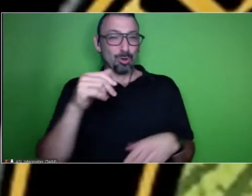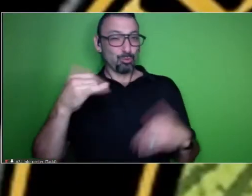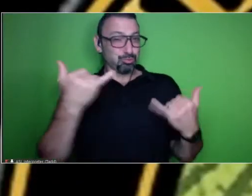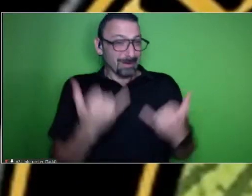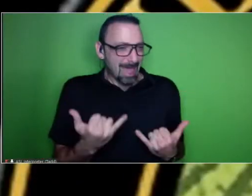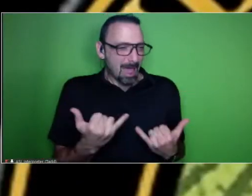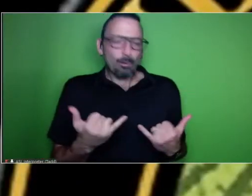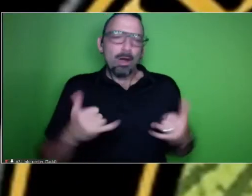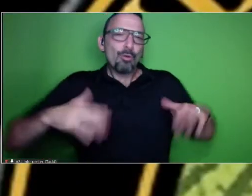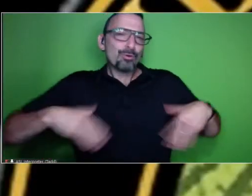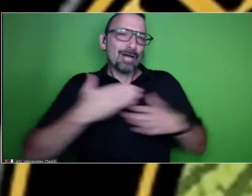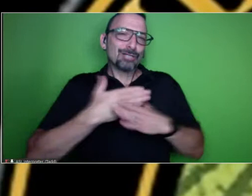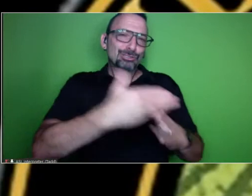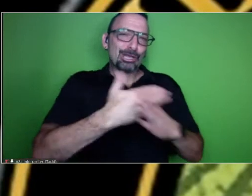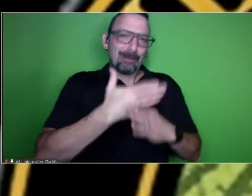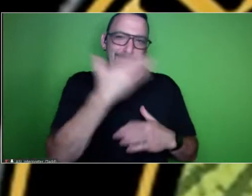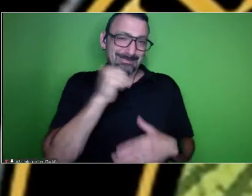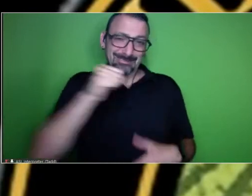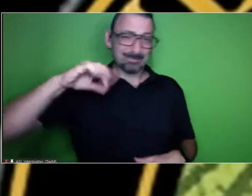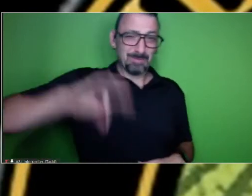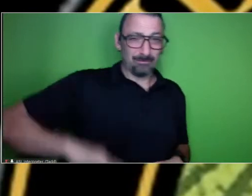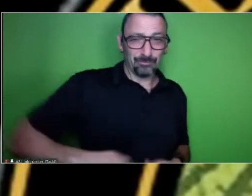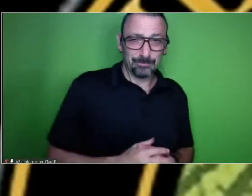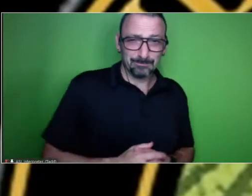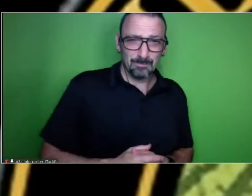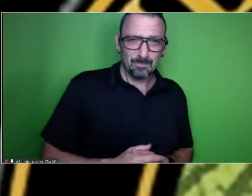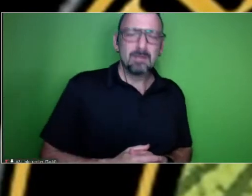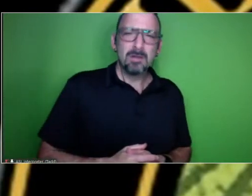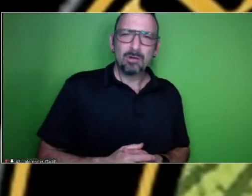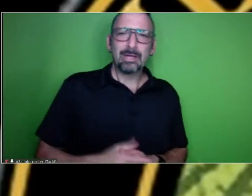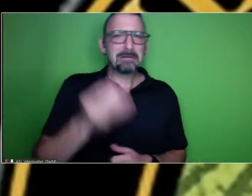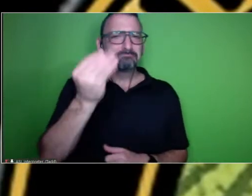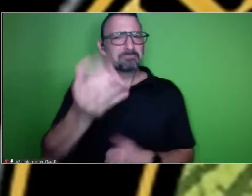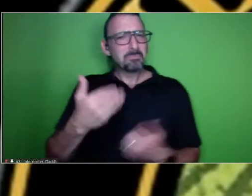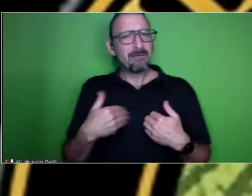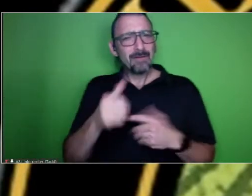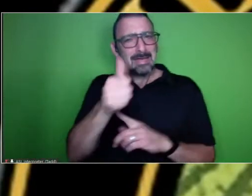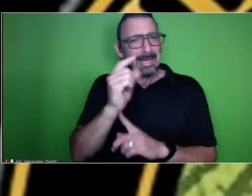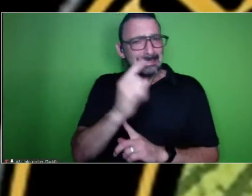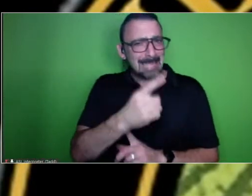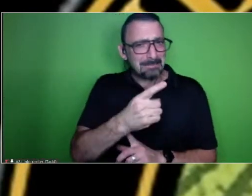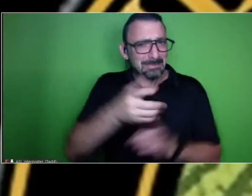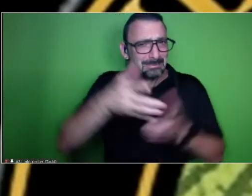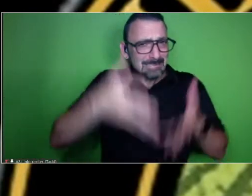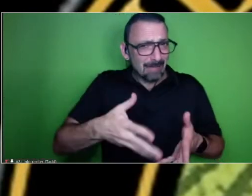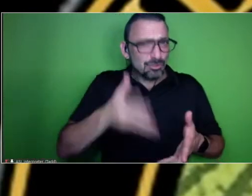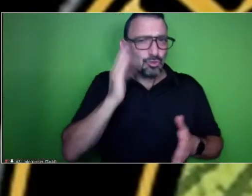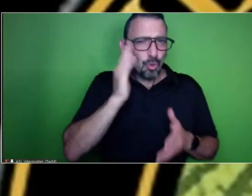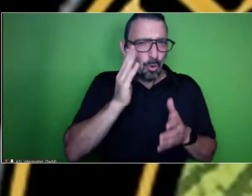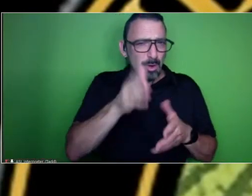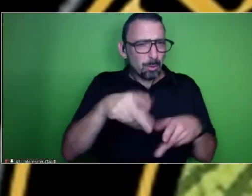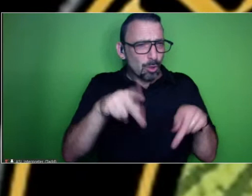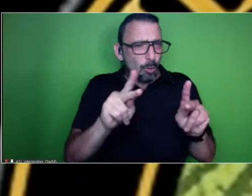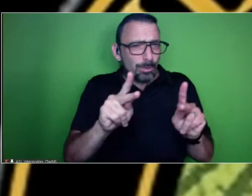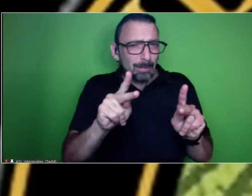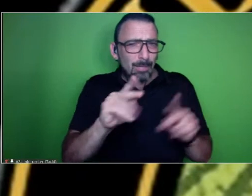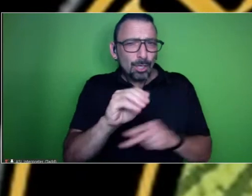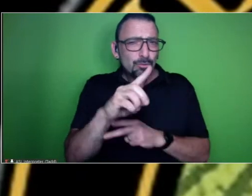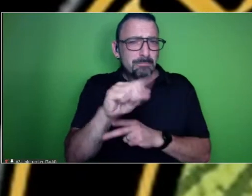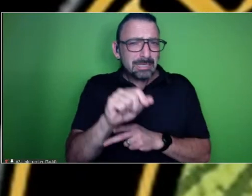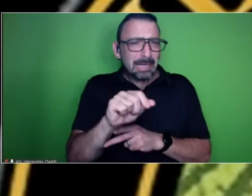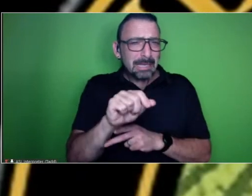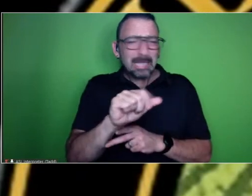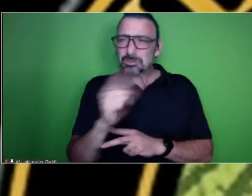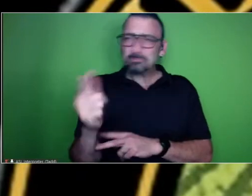you. All right, so we have about 10 minutes left, so we'll do one more rapid fire round of questions from the media, starting off